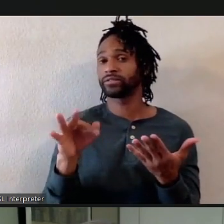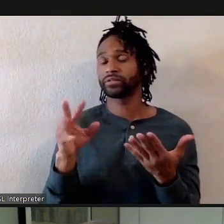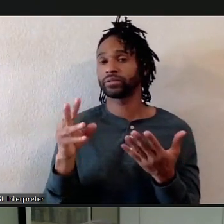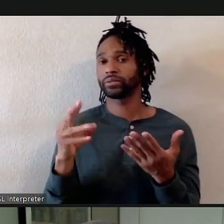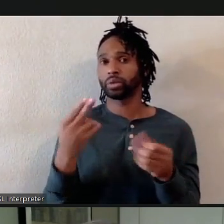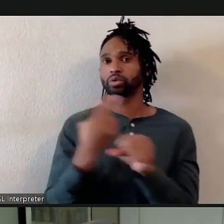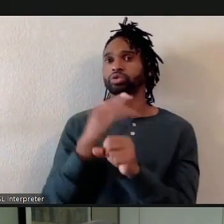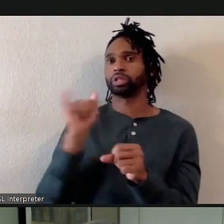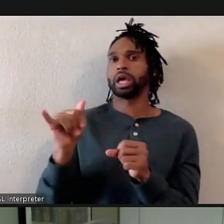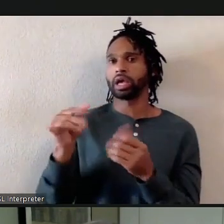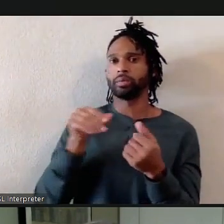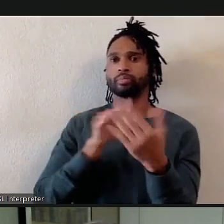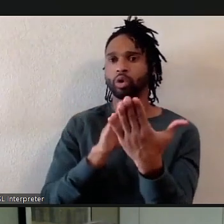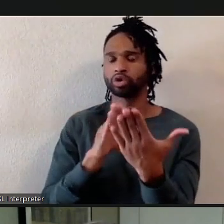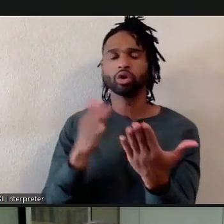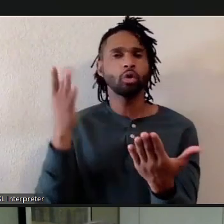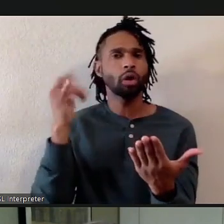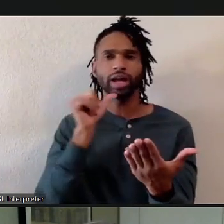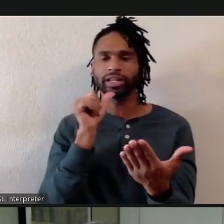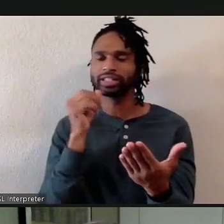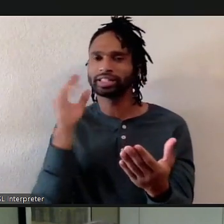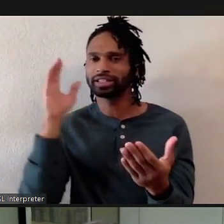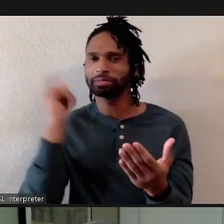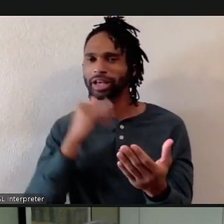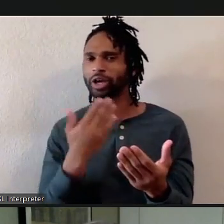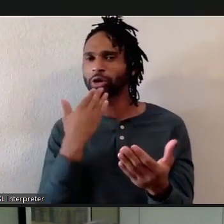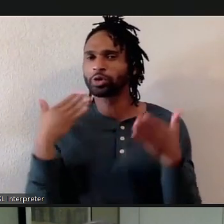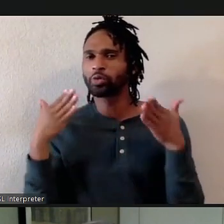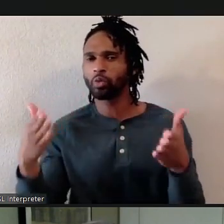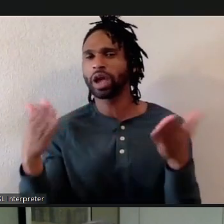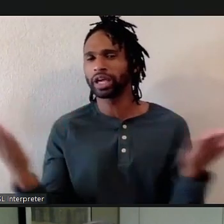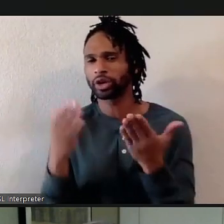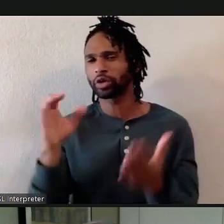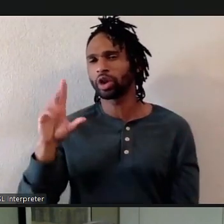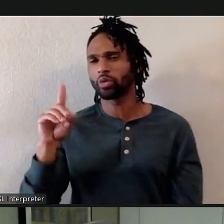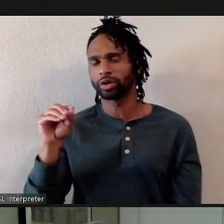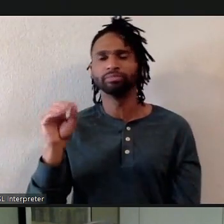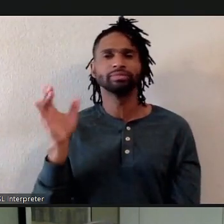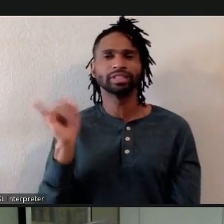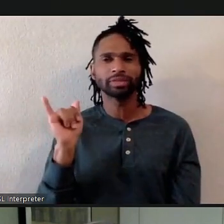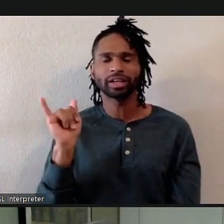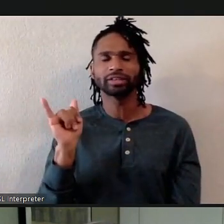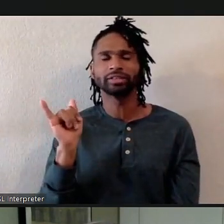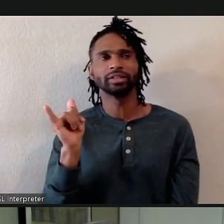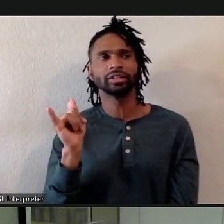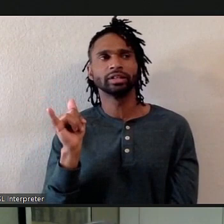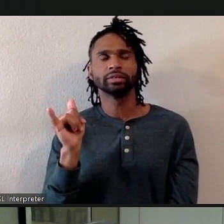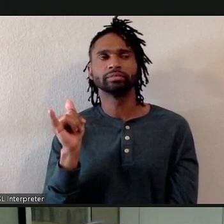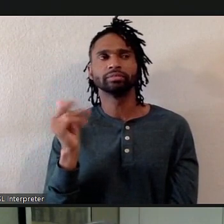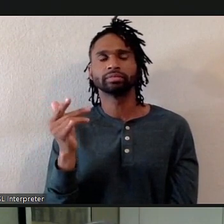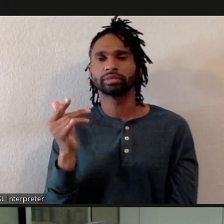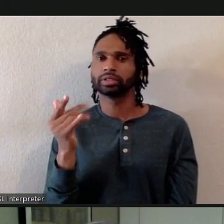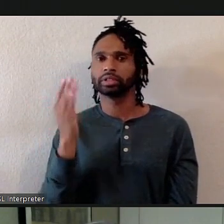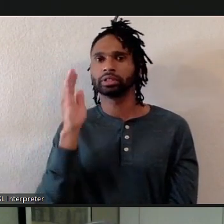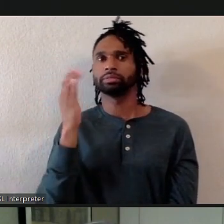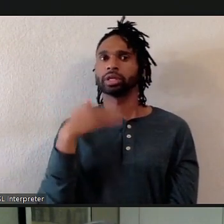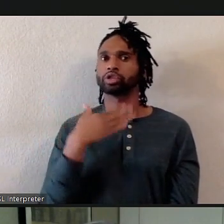it doesn't seem like a good way to go in Colorado? It just seems particularly relevant now with holidays coming